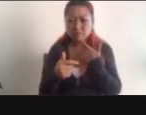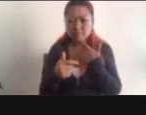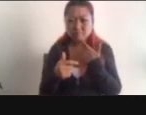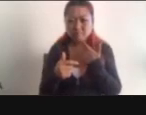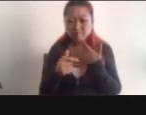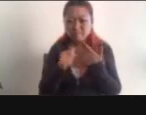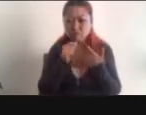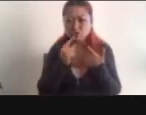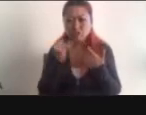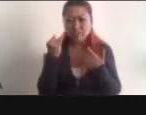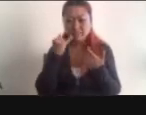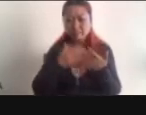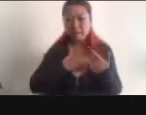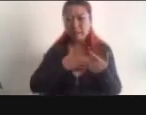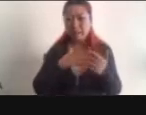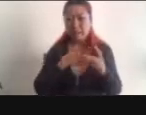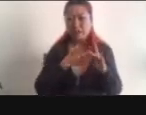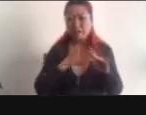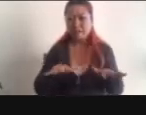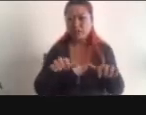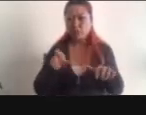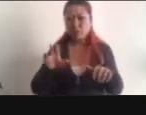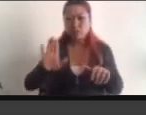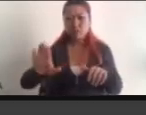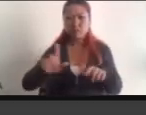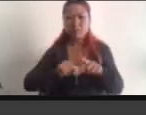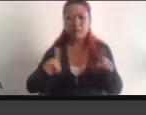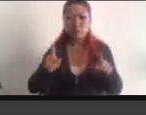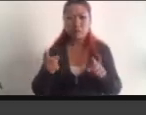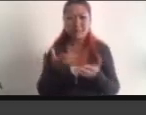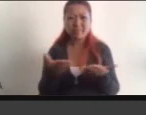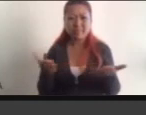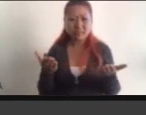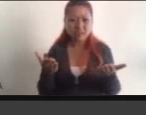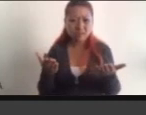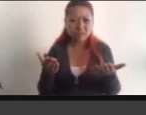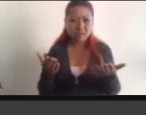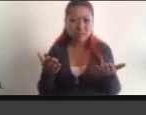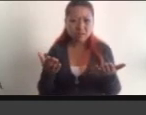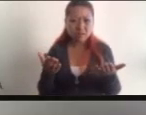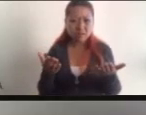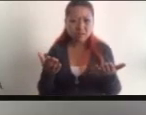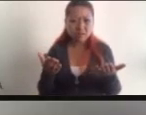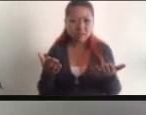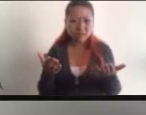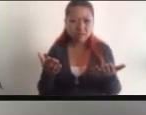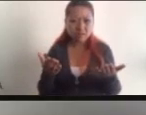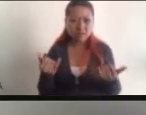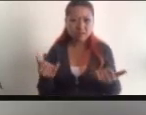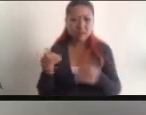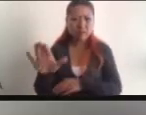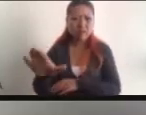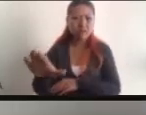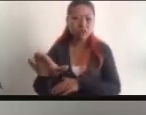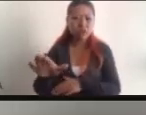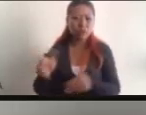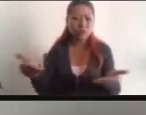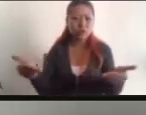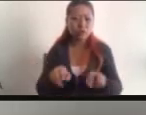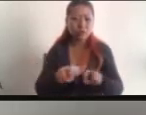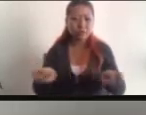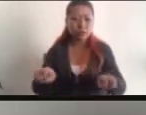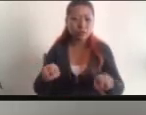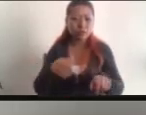I want to do is let our panel just a little bit this afternoon. My